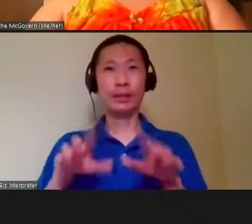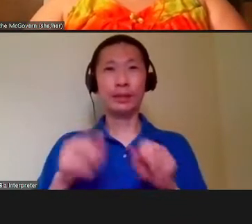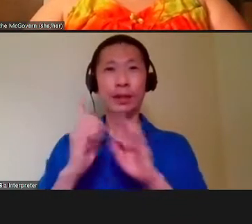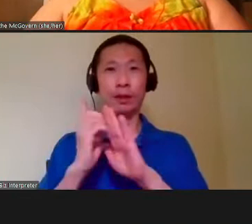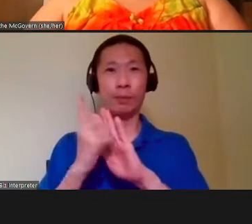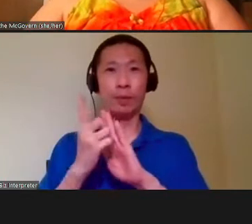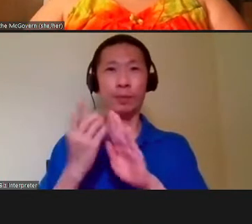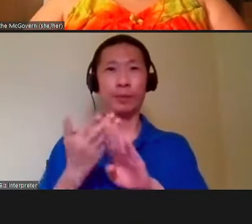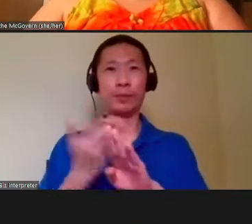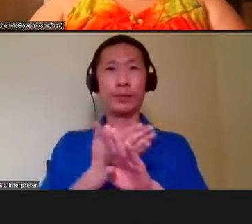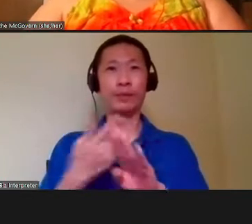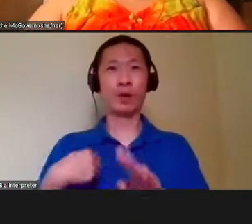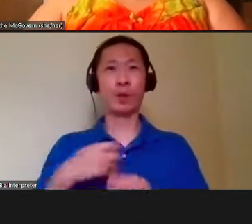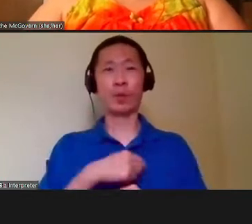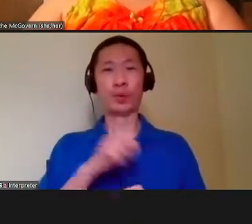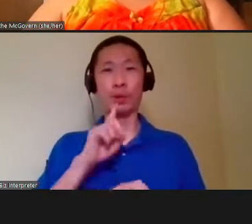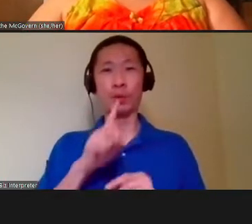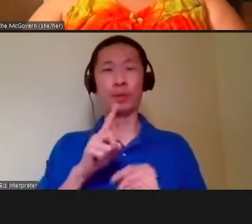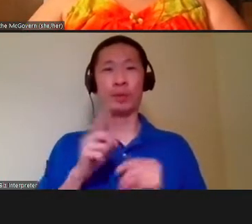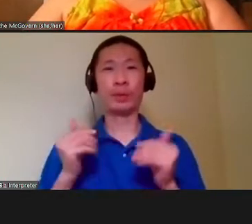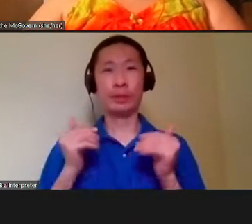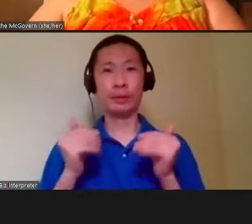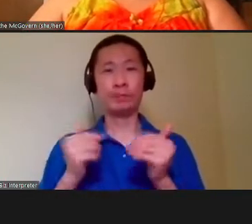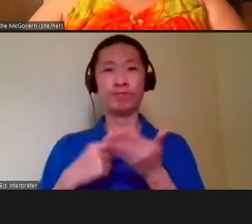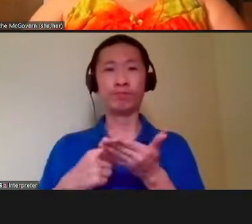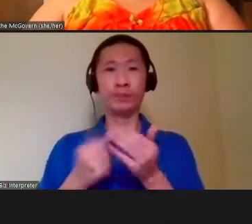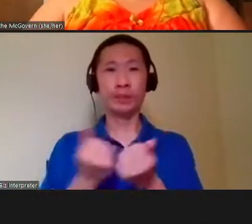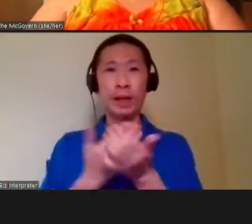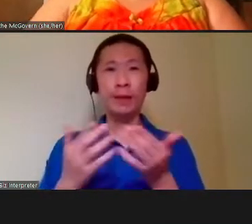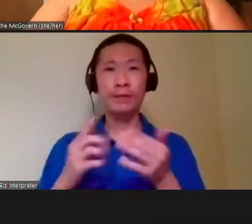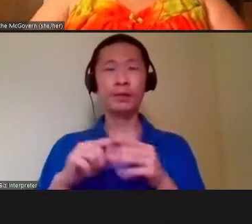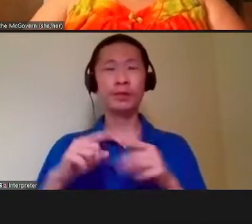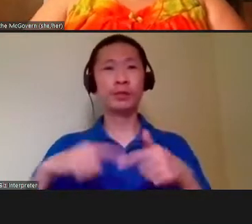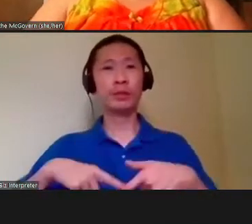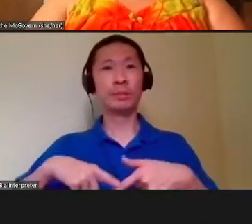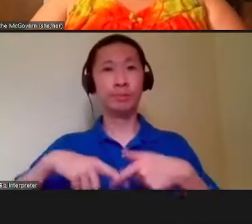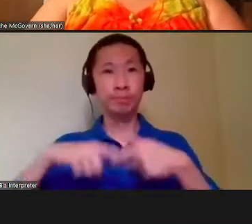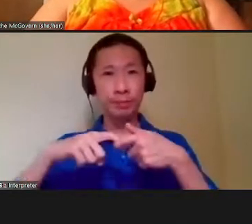we really go into everything to just pause